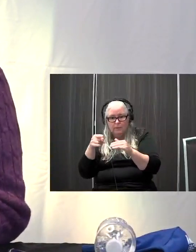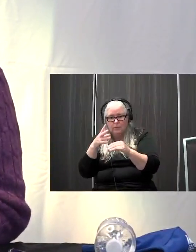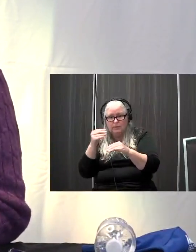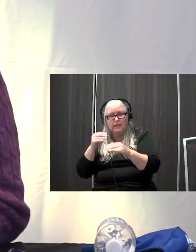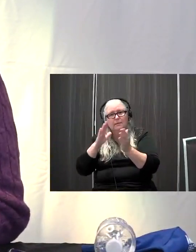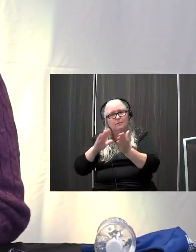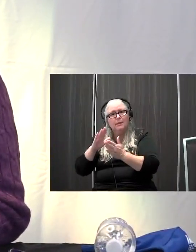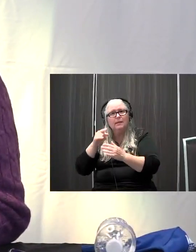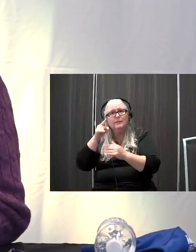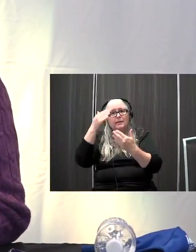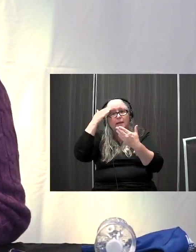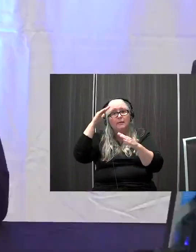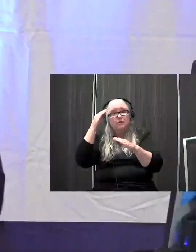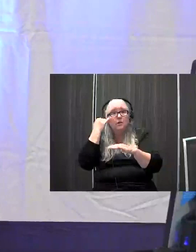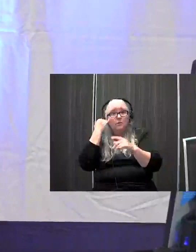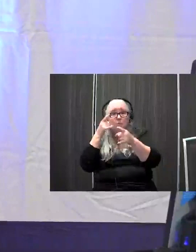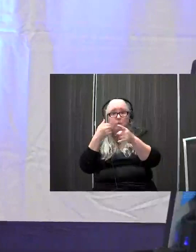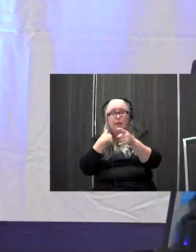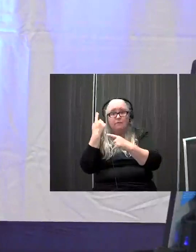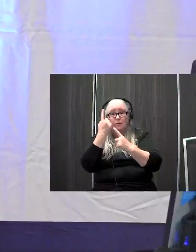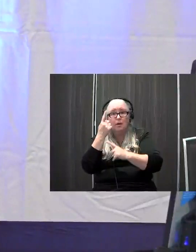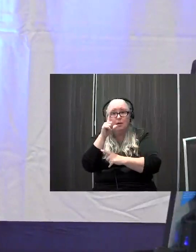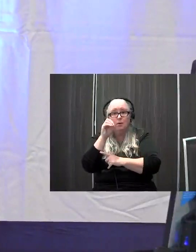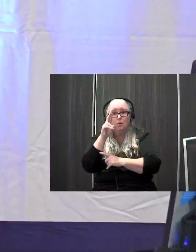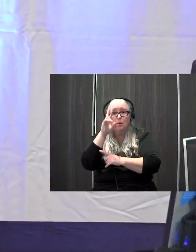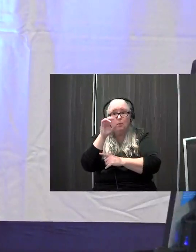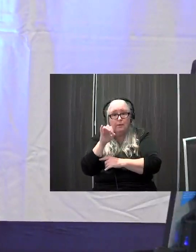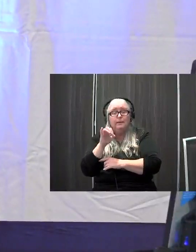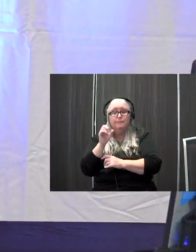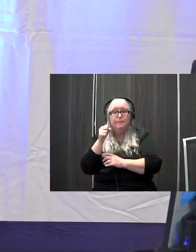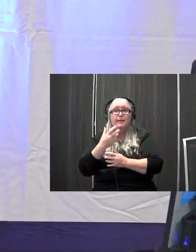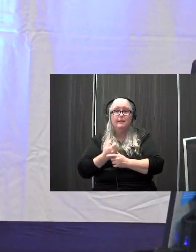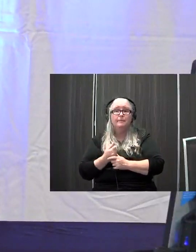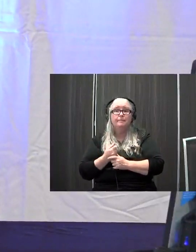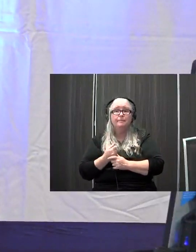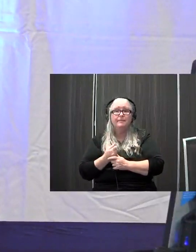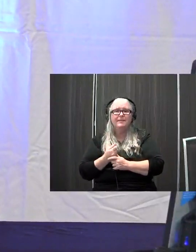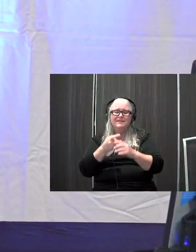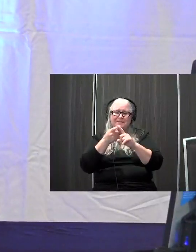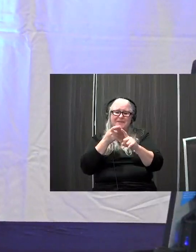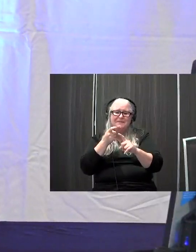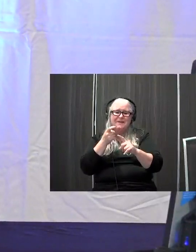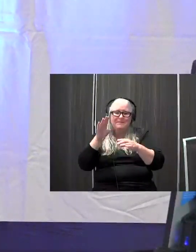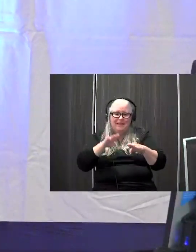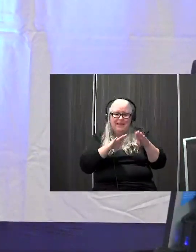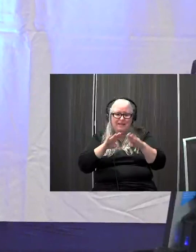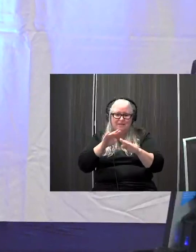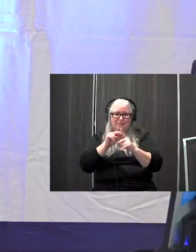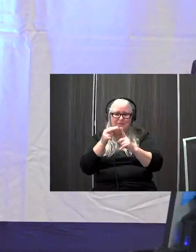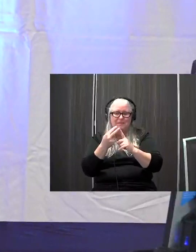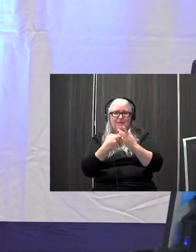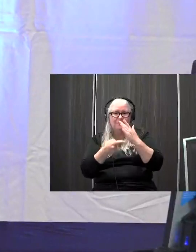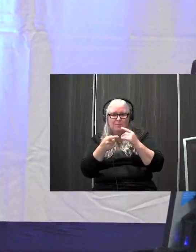Laura, you have thoughts on that. Yeah, I mean, I absolutely agree. I think from a behavioral perspective, what you're doing when you give